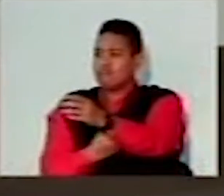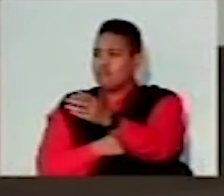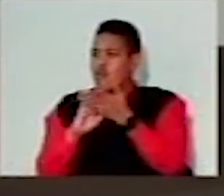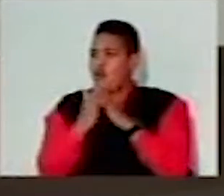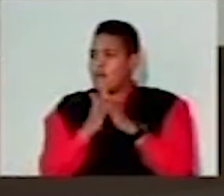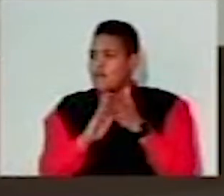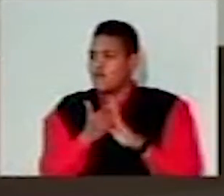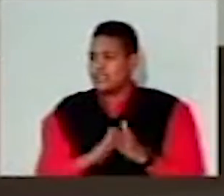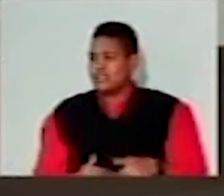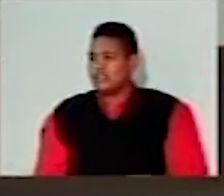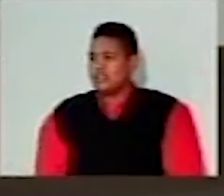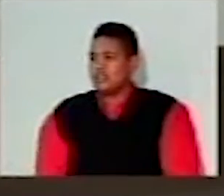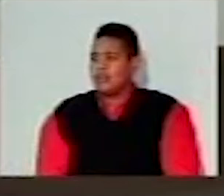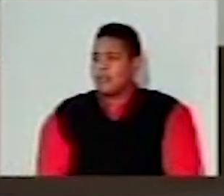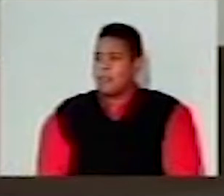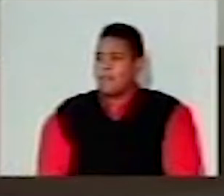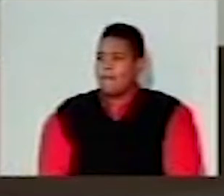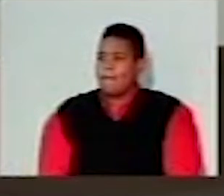communities.